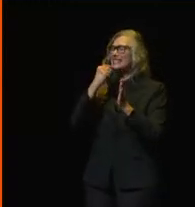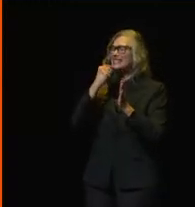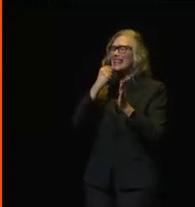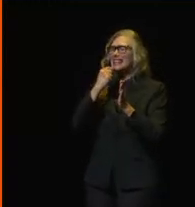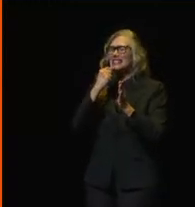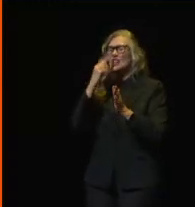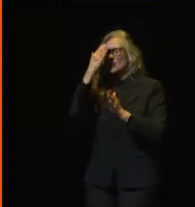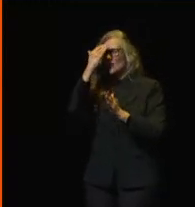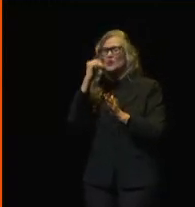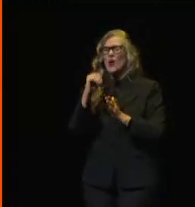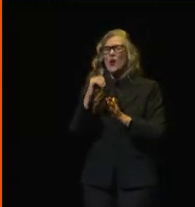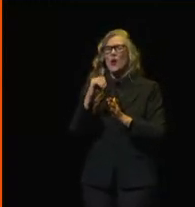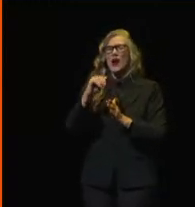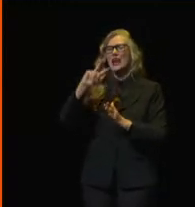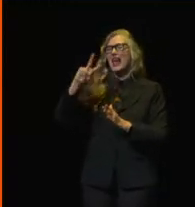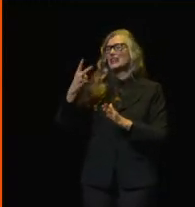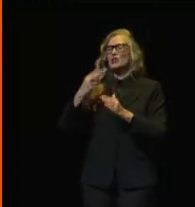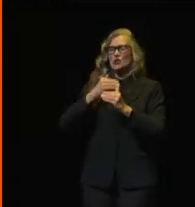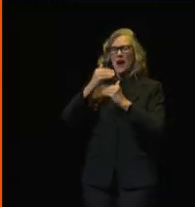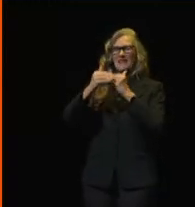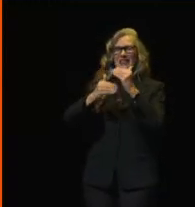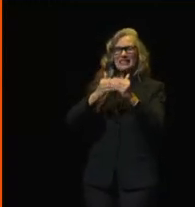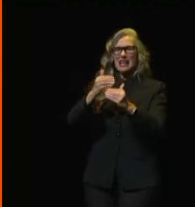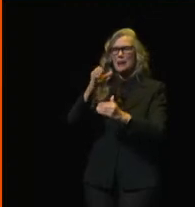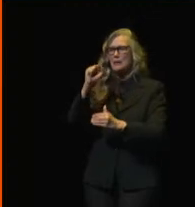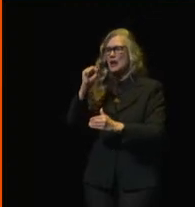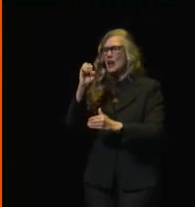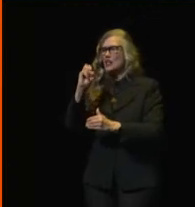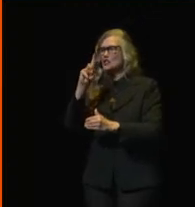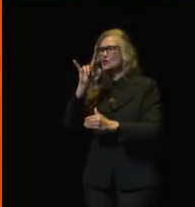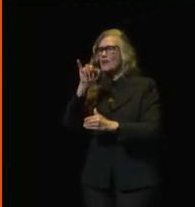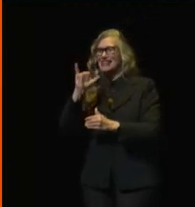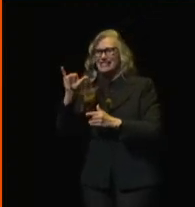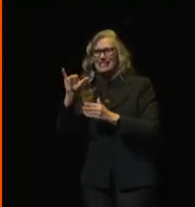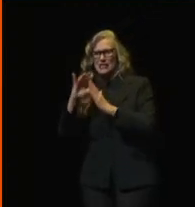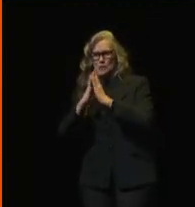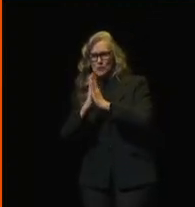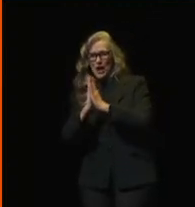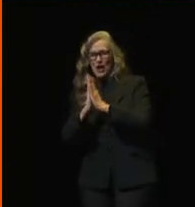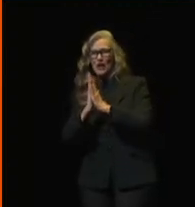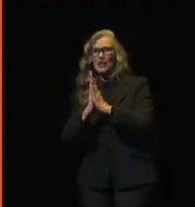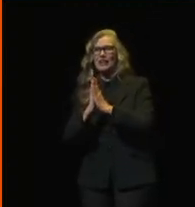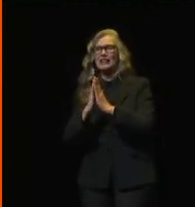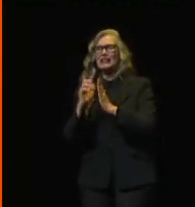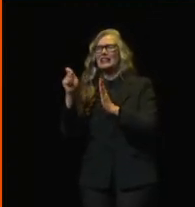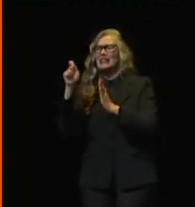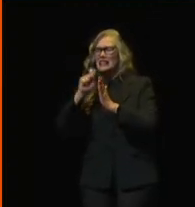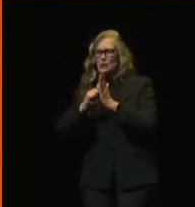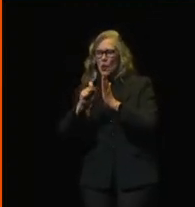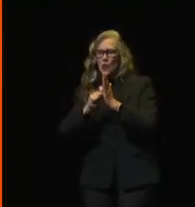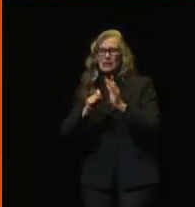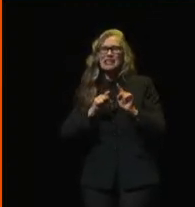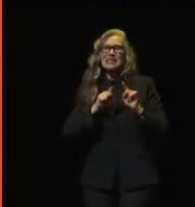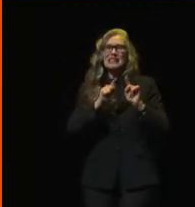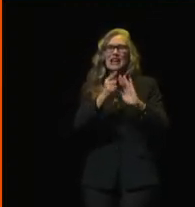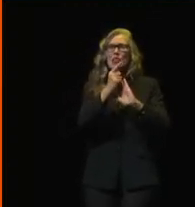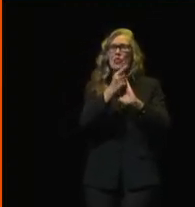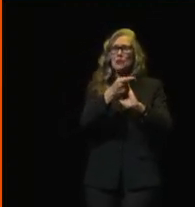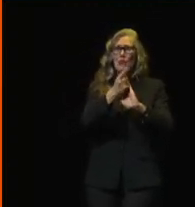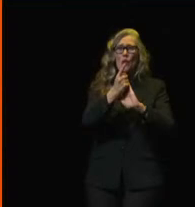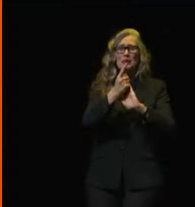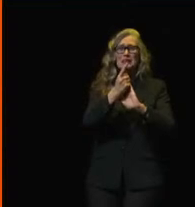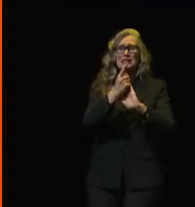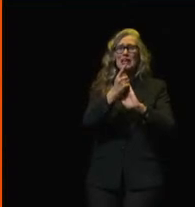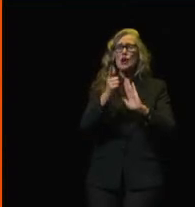first, wisdom second, and serenity only at the end. Ady wrote, "It is in these moments of defeat that hopeful